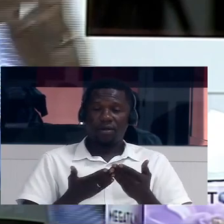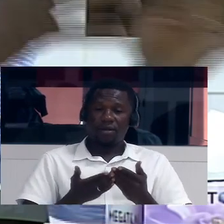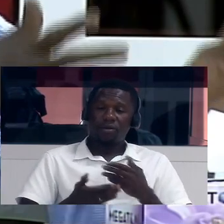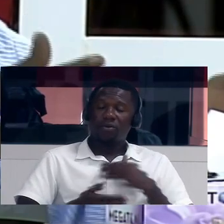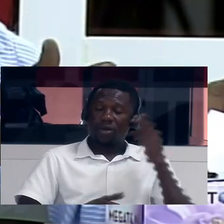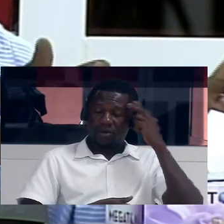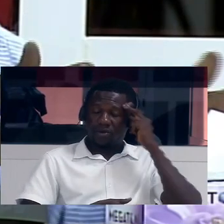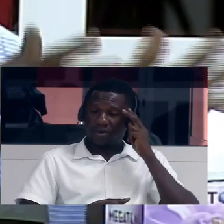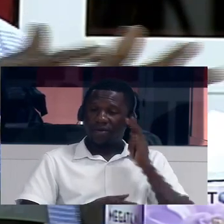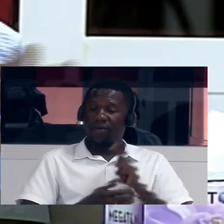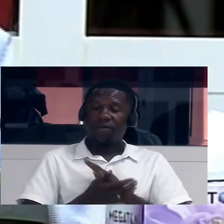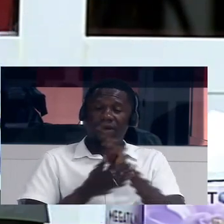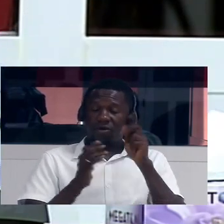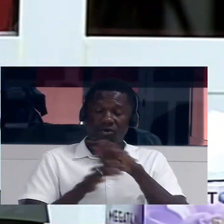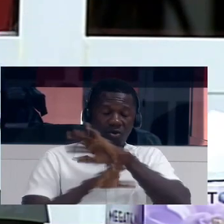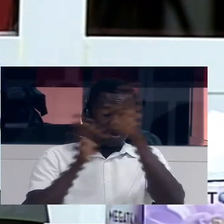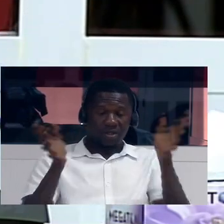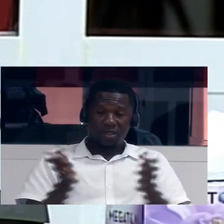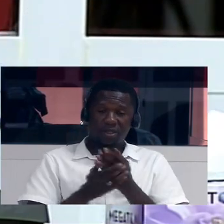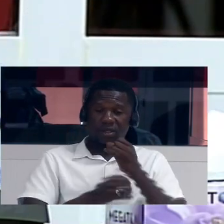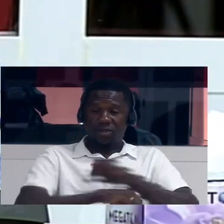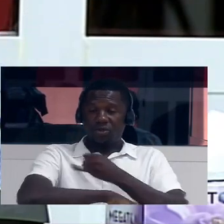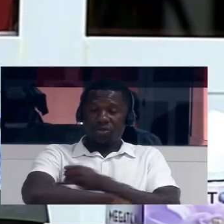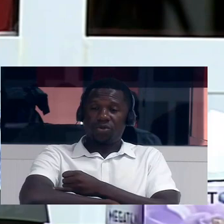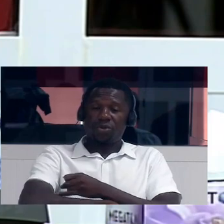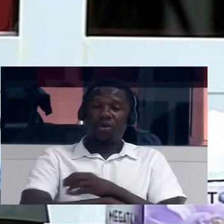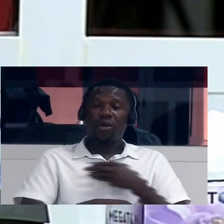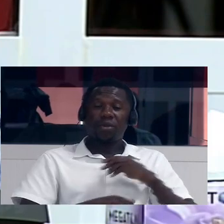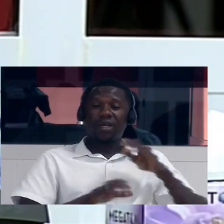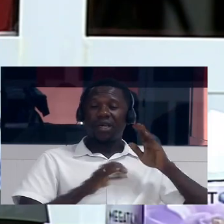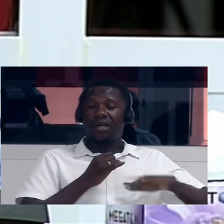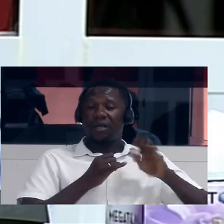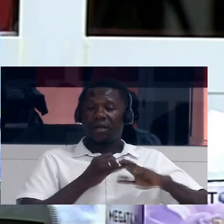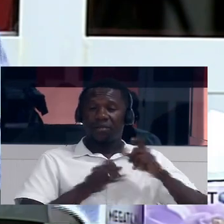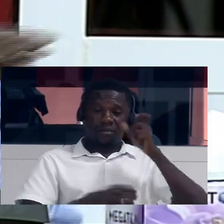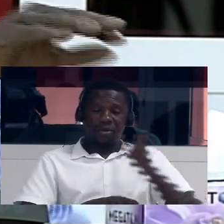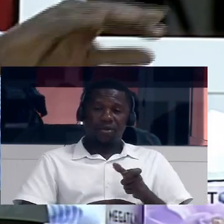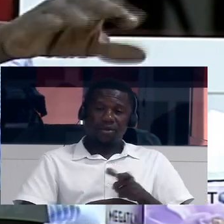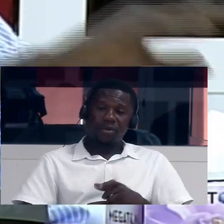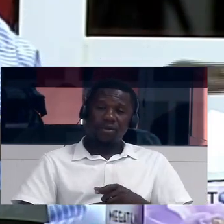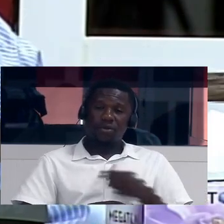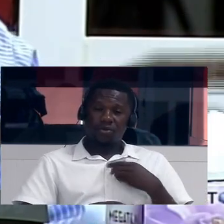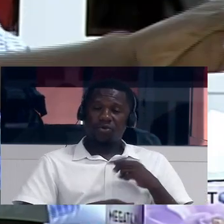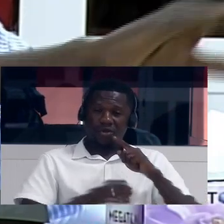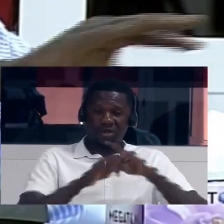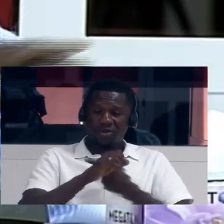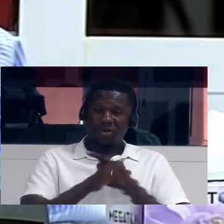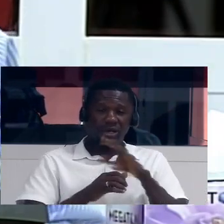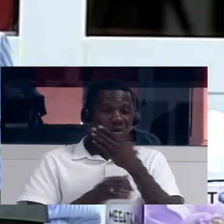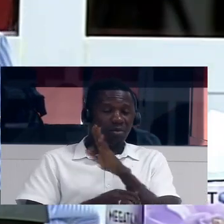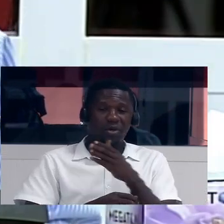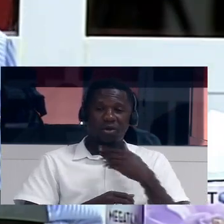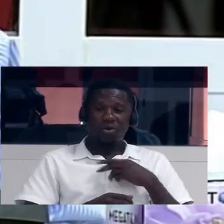know the values of all these institutions. So I will be the last person to injure anybody